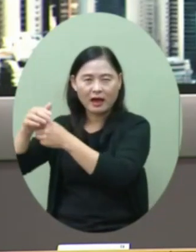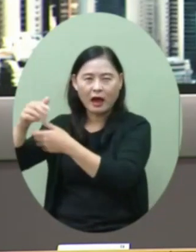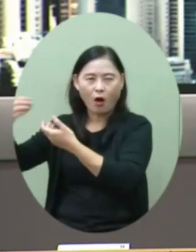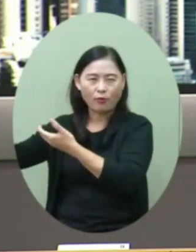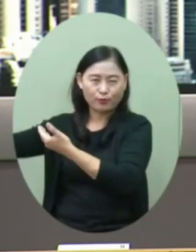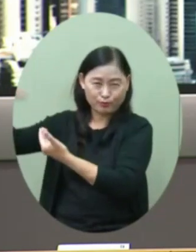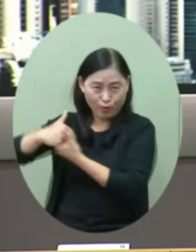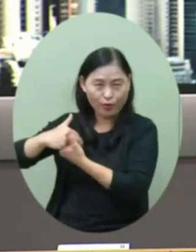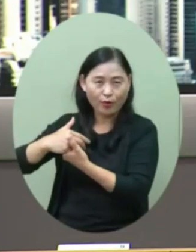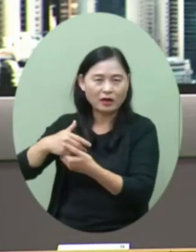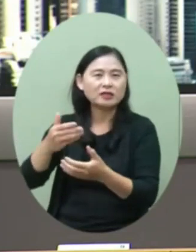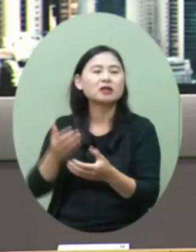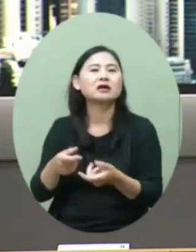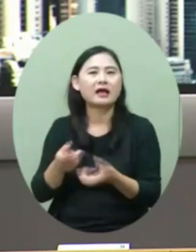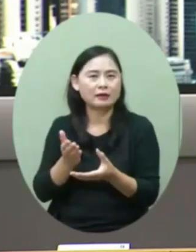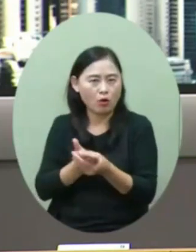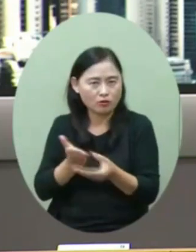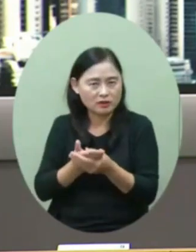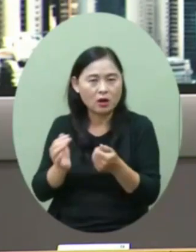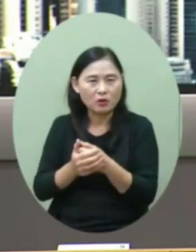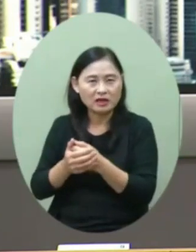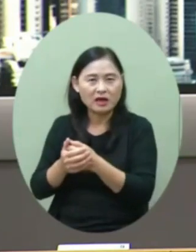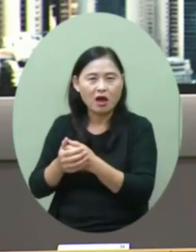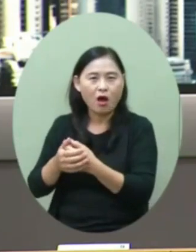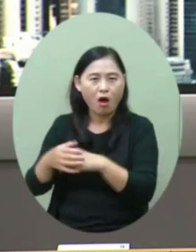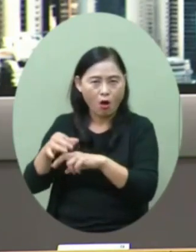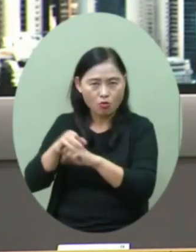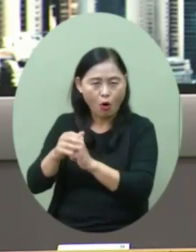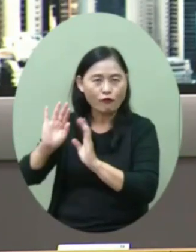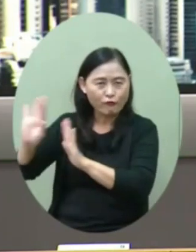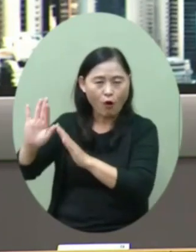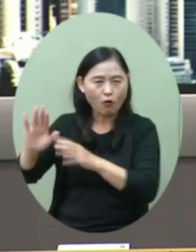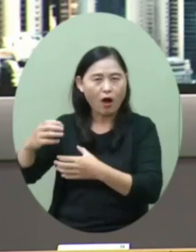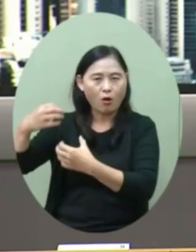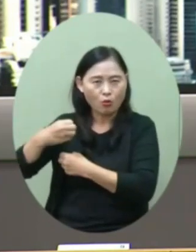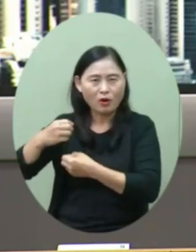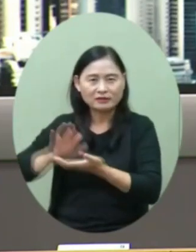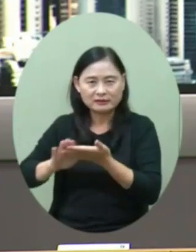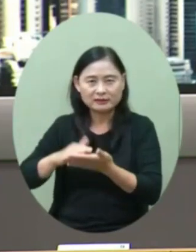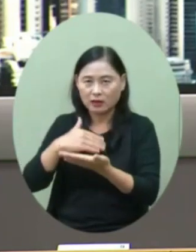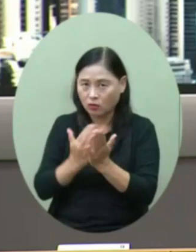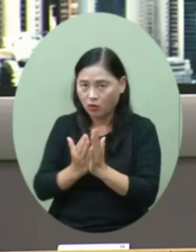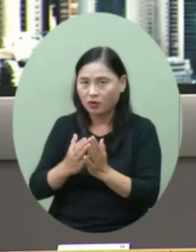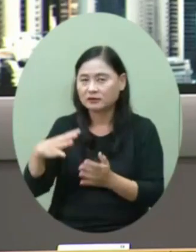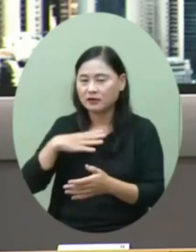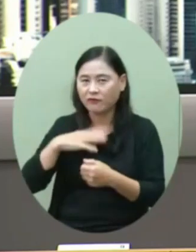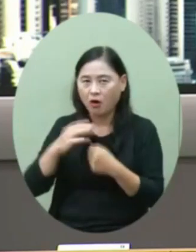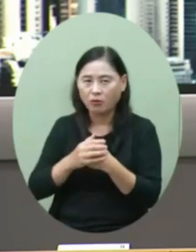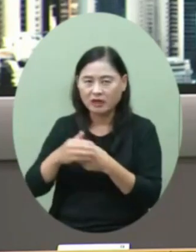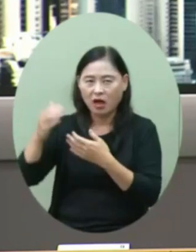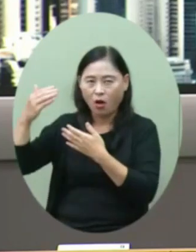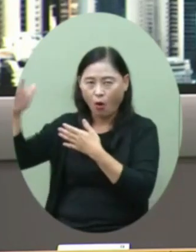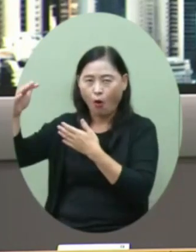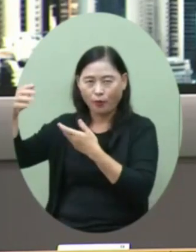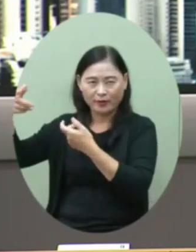when foreign organizations infiltrate into our organization, or defense